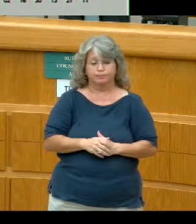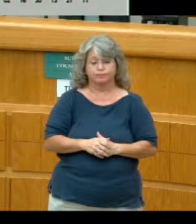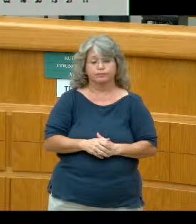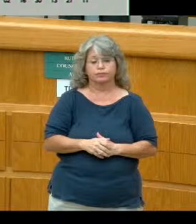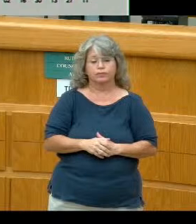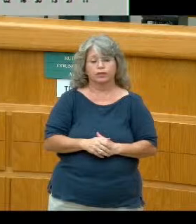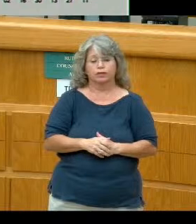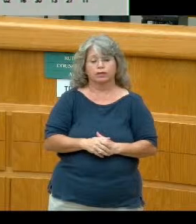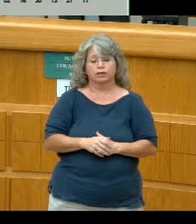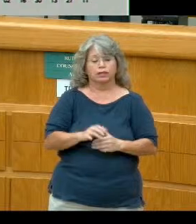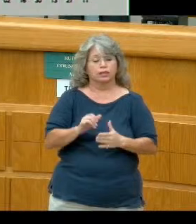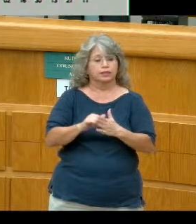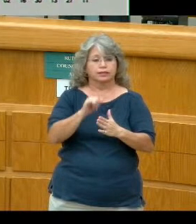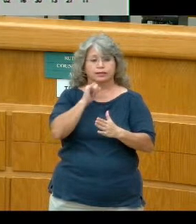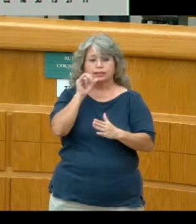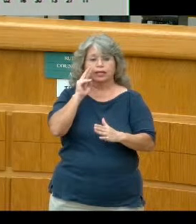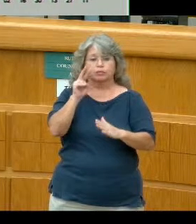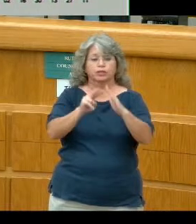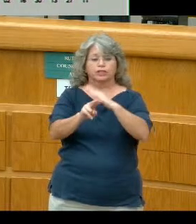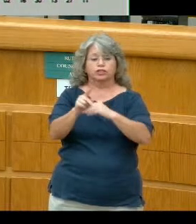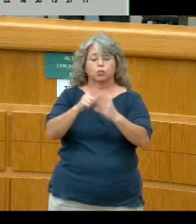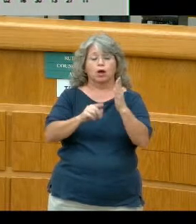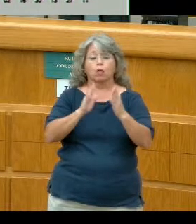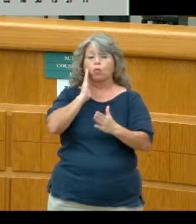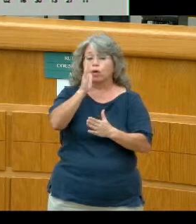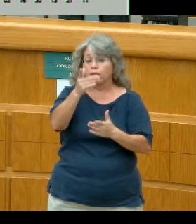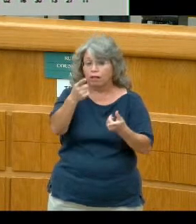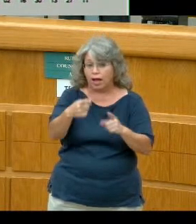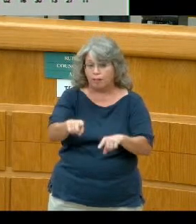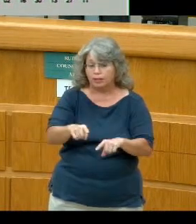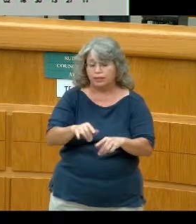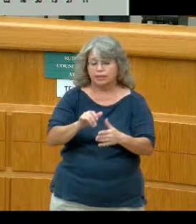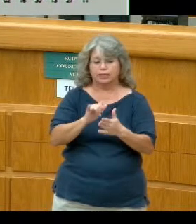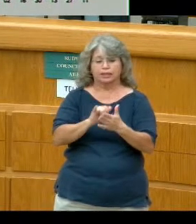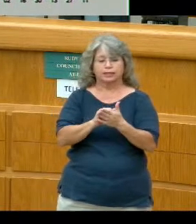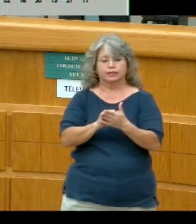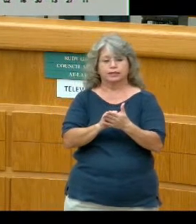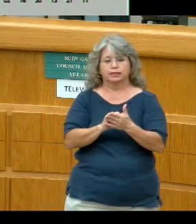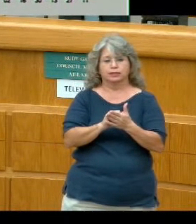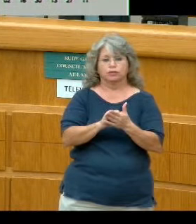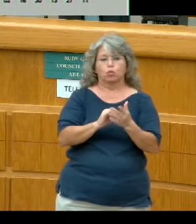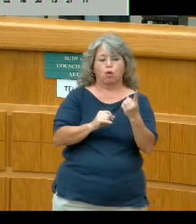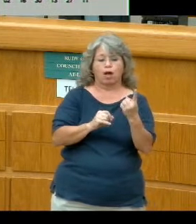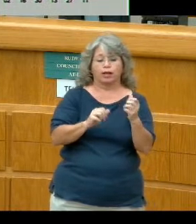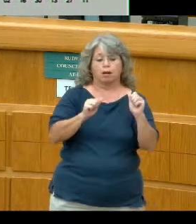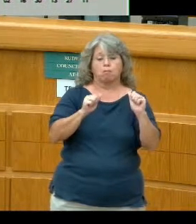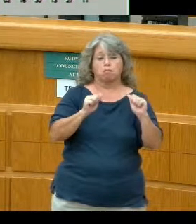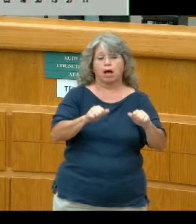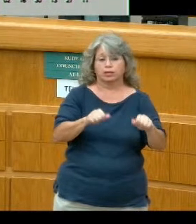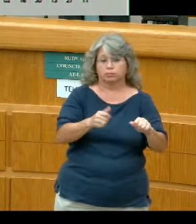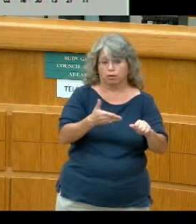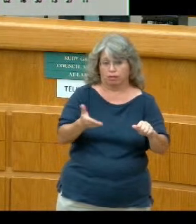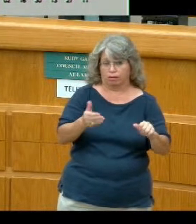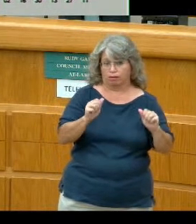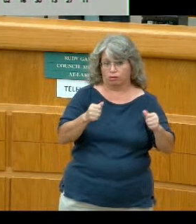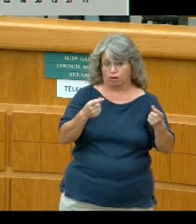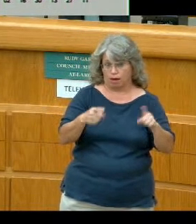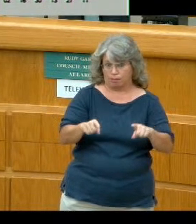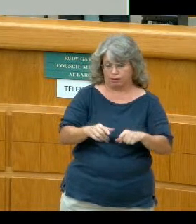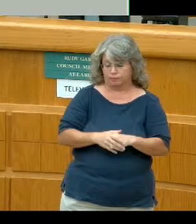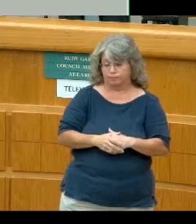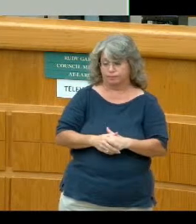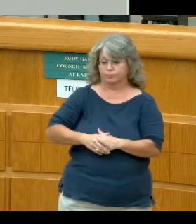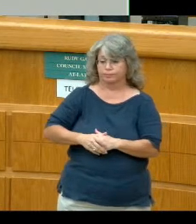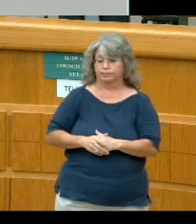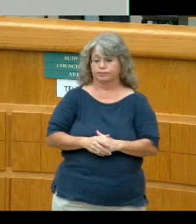not a prediction of what's going to happen. It's a simulation of this is one of the possible things that could happen